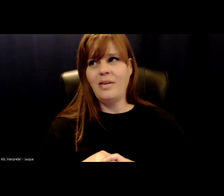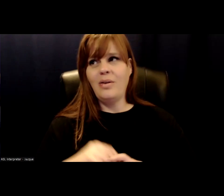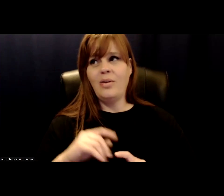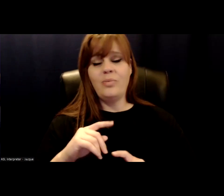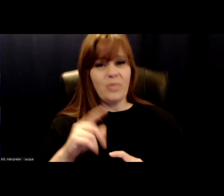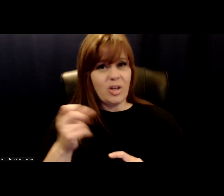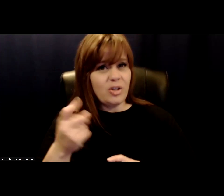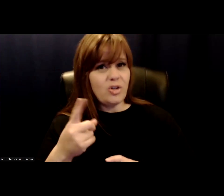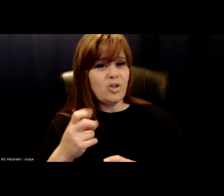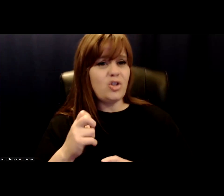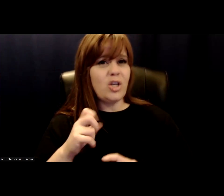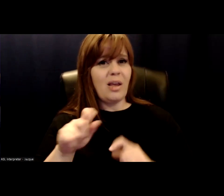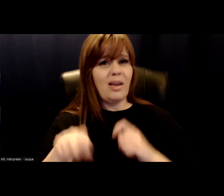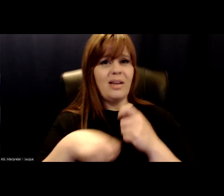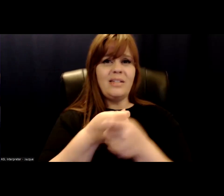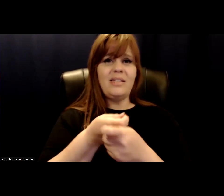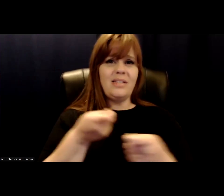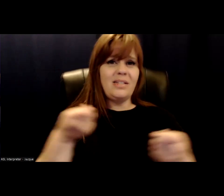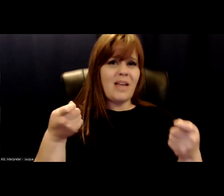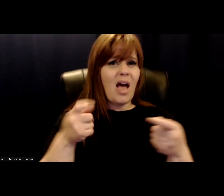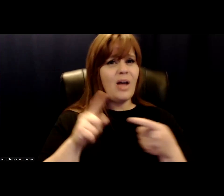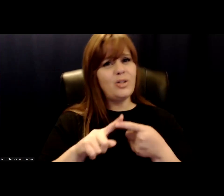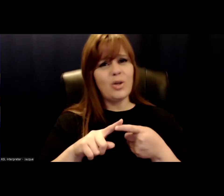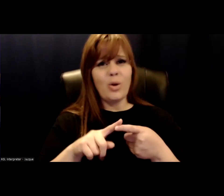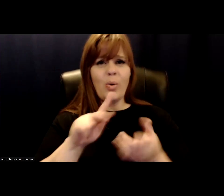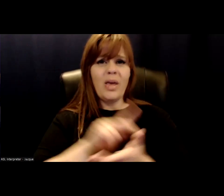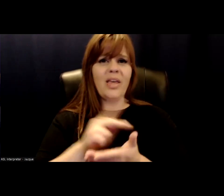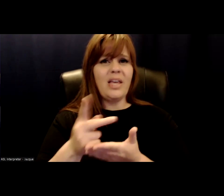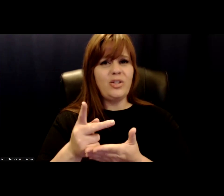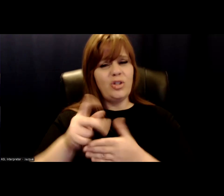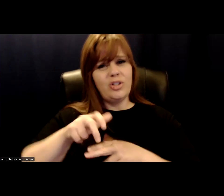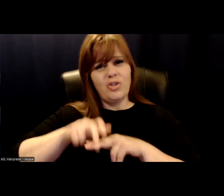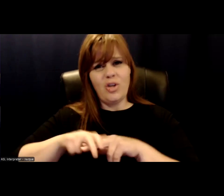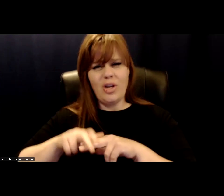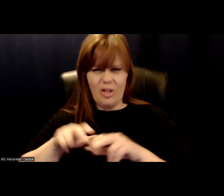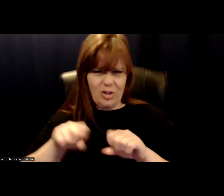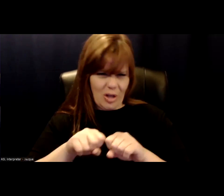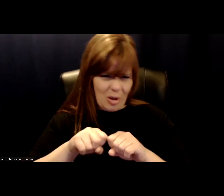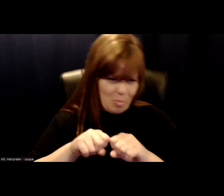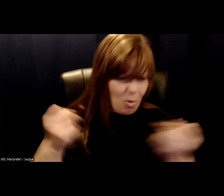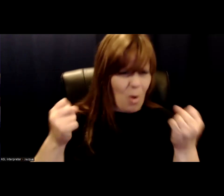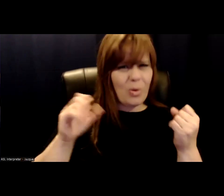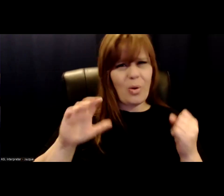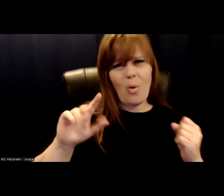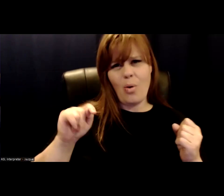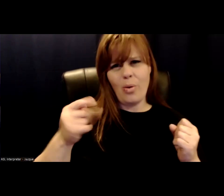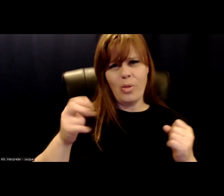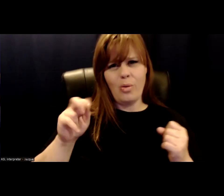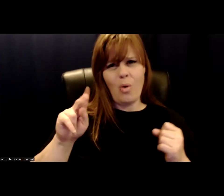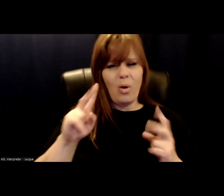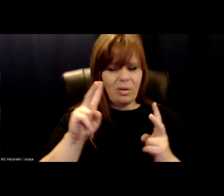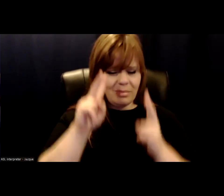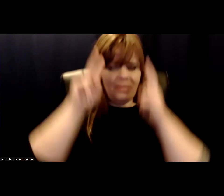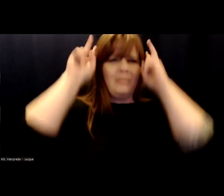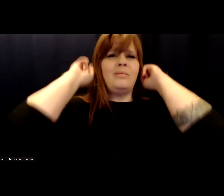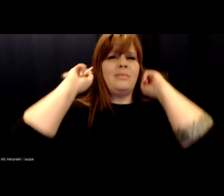She tied you to a kitchen chair, she broke your throne and she cut your hair, and